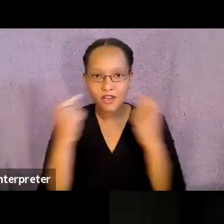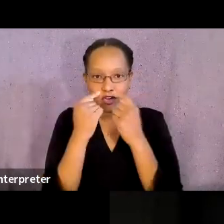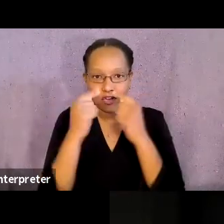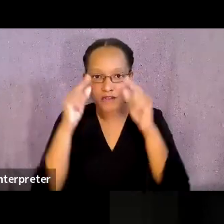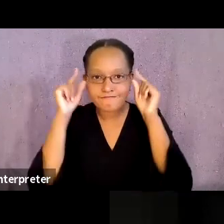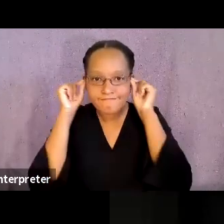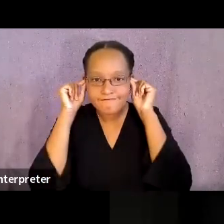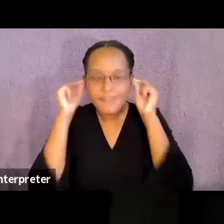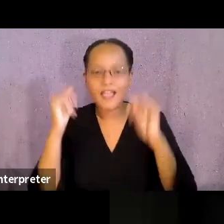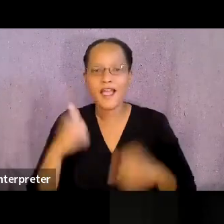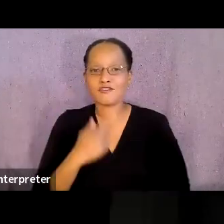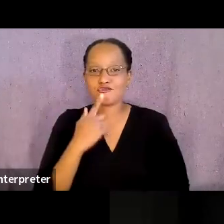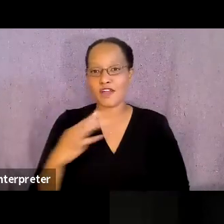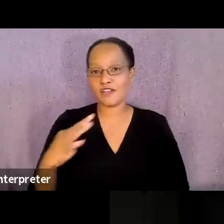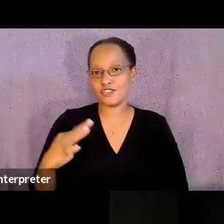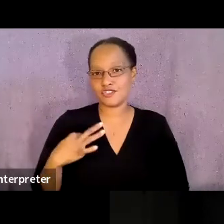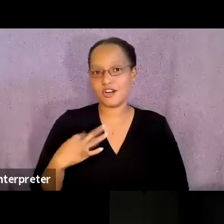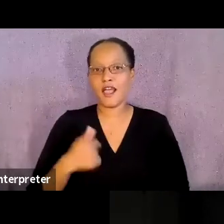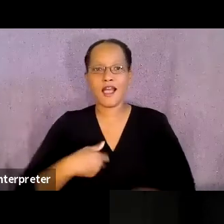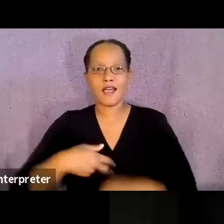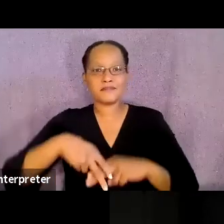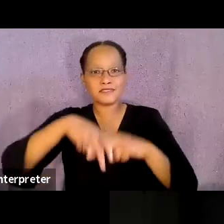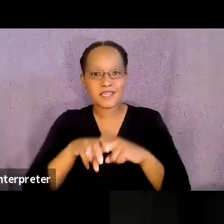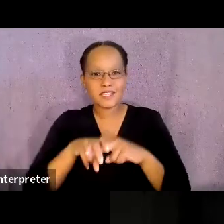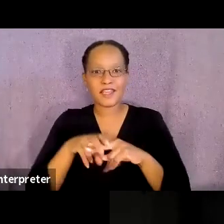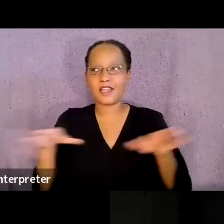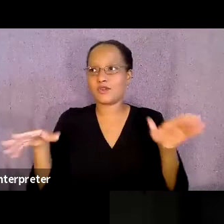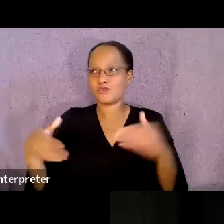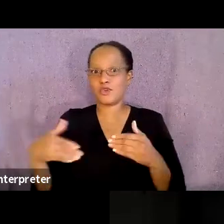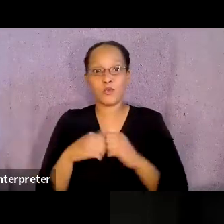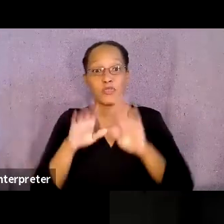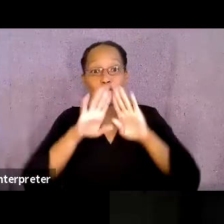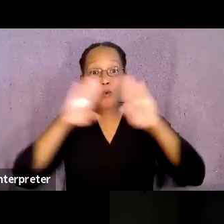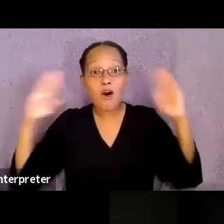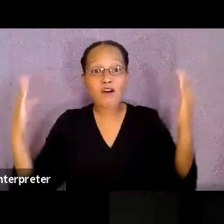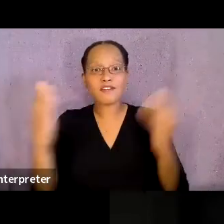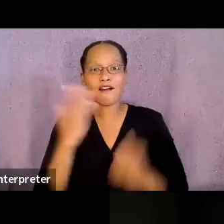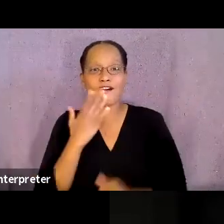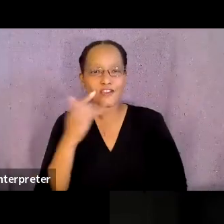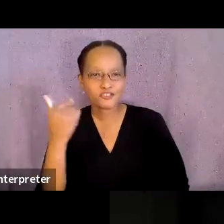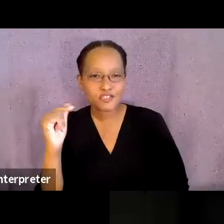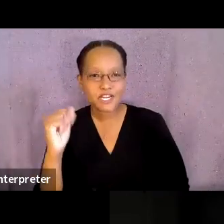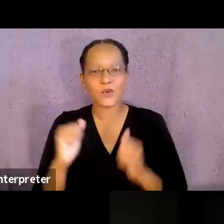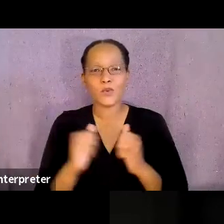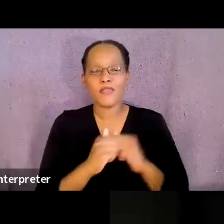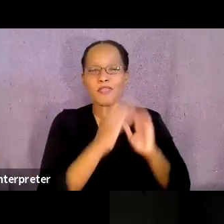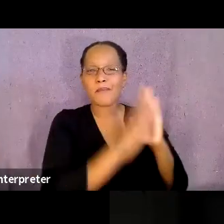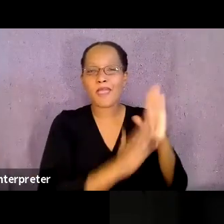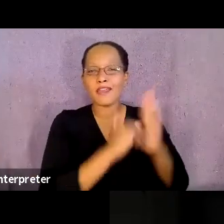and I have a red shirt on. I'm sitting in a room with green walls and a painting of The Last Supper behind